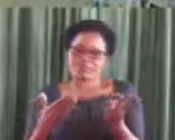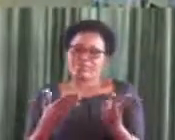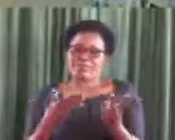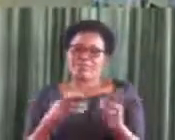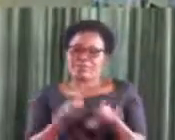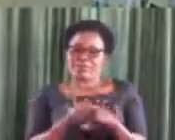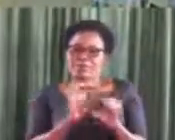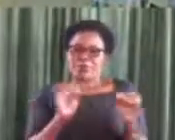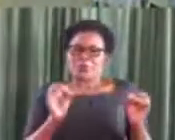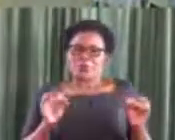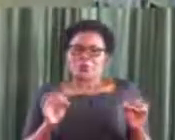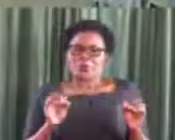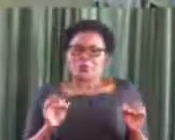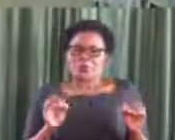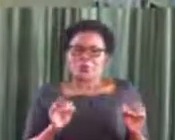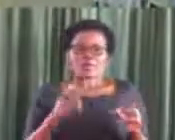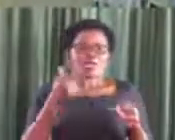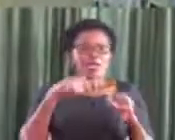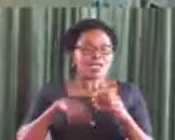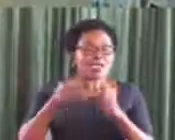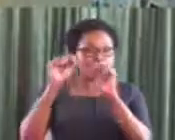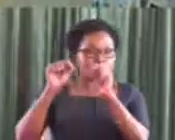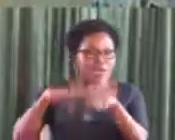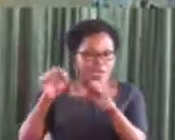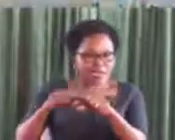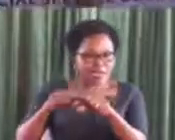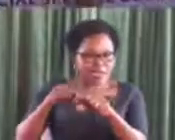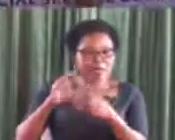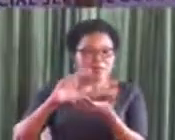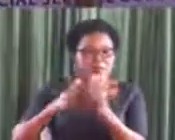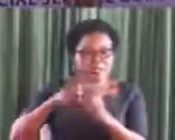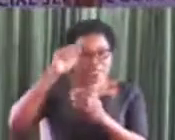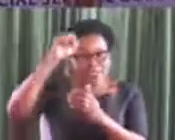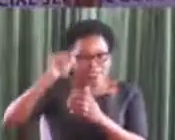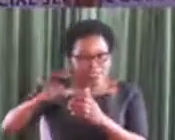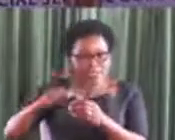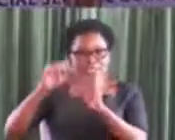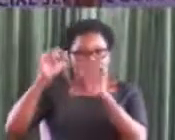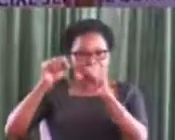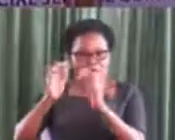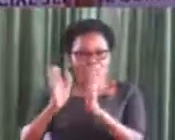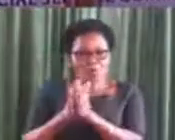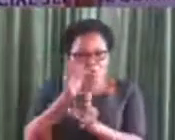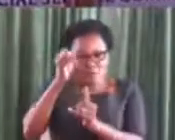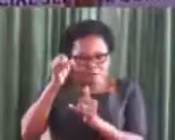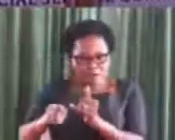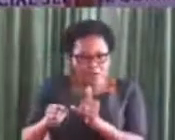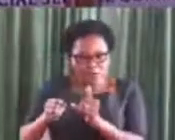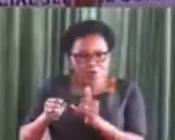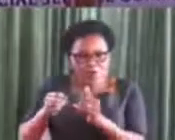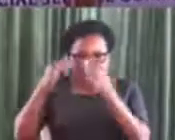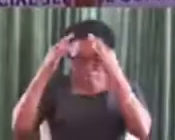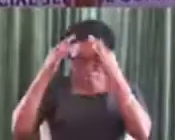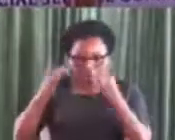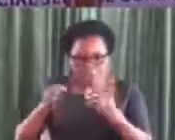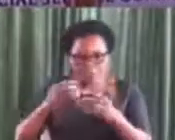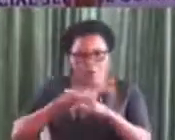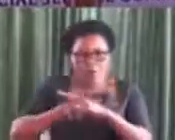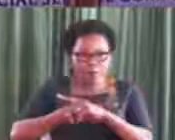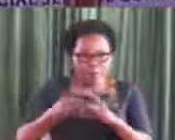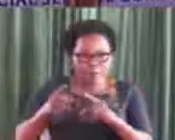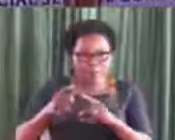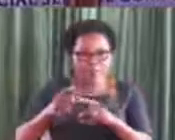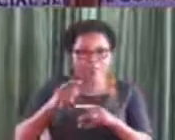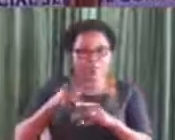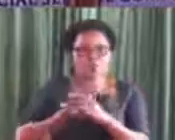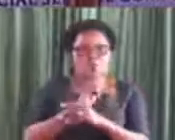in concurring, the judge is agreeing basically with the decision, with the final decision, but taking a different route,